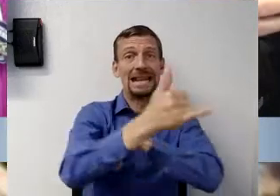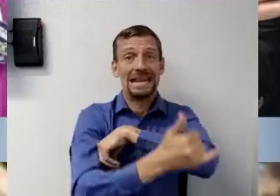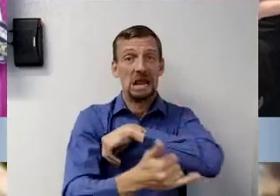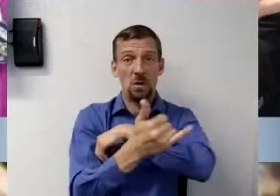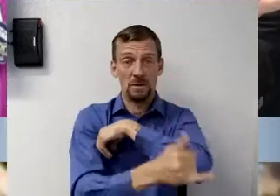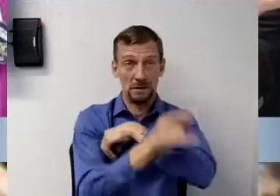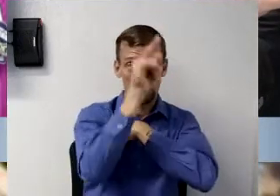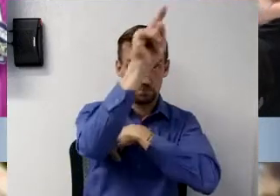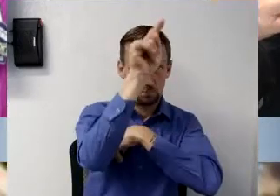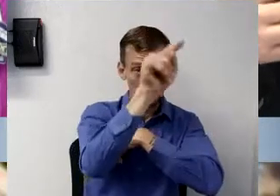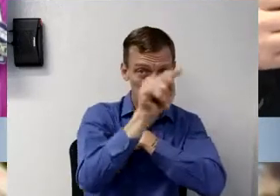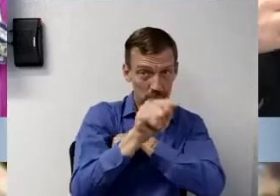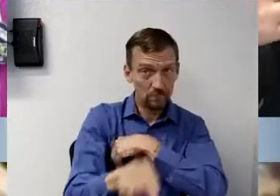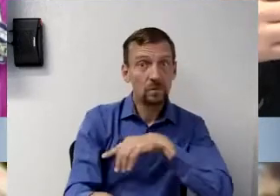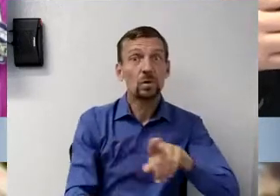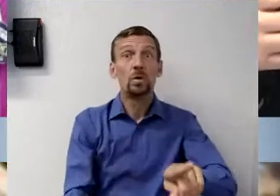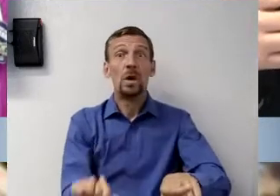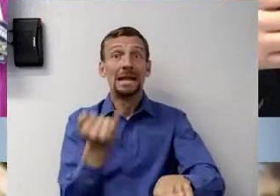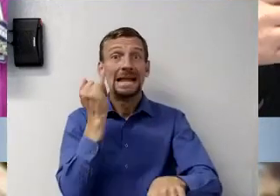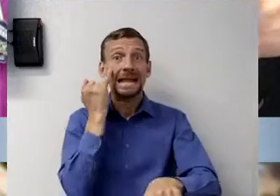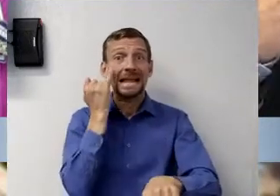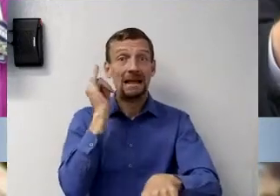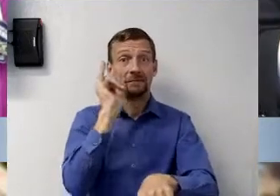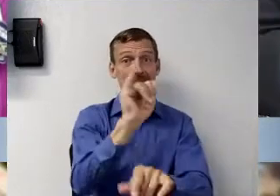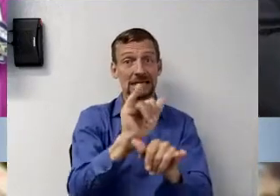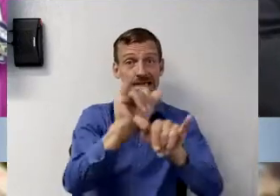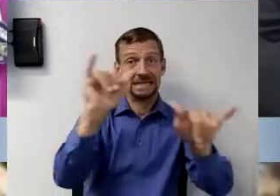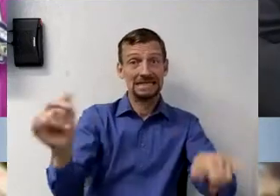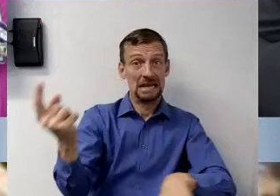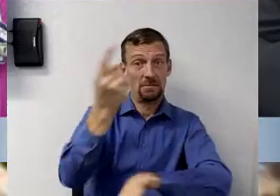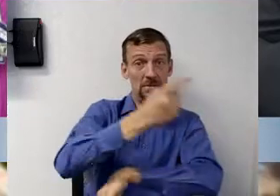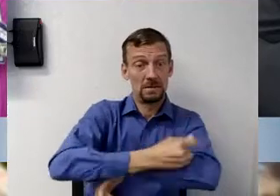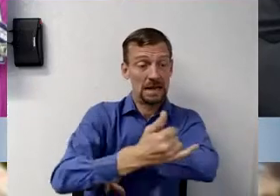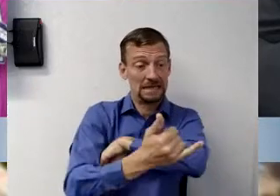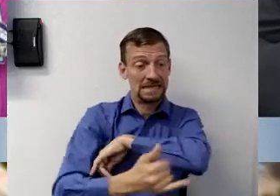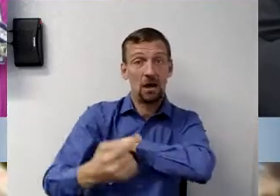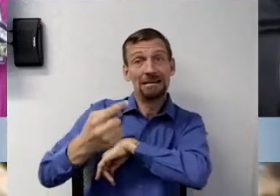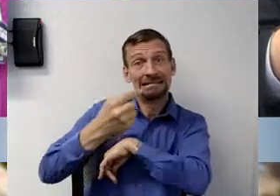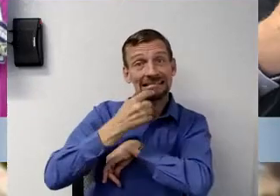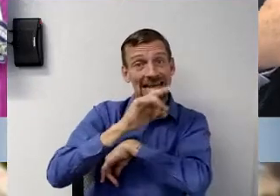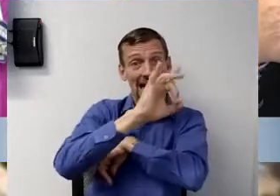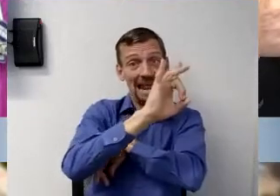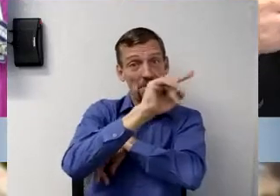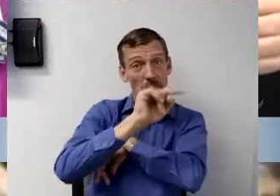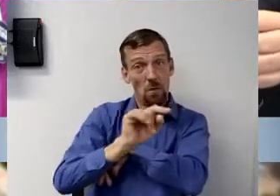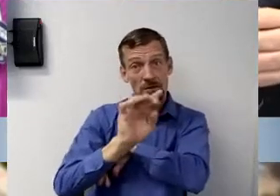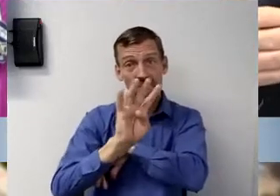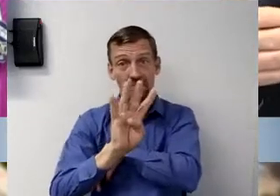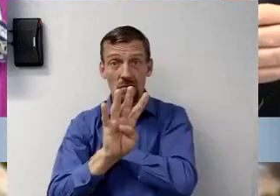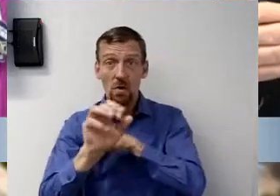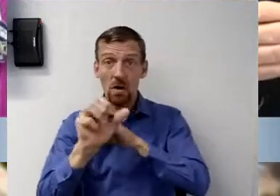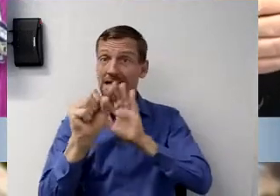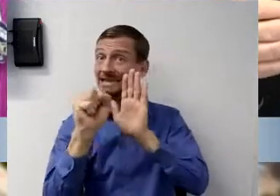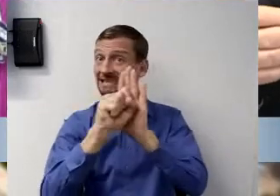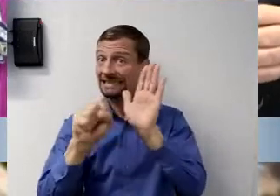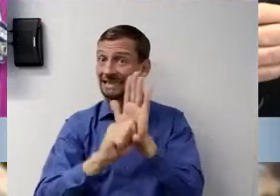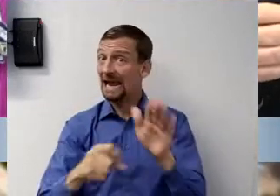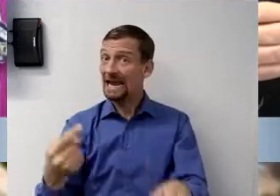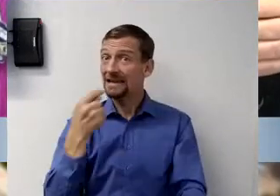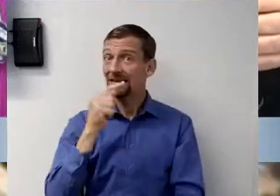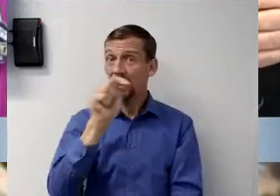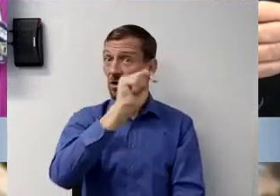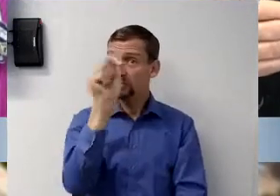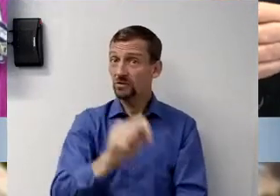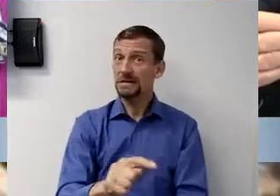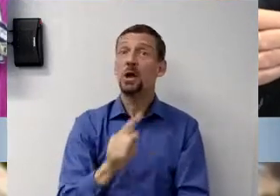And so if you, on that same day that the county was reporting 8.4%, the state was reporting that Tulare County